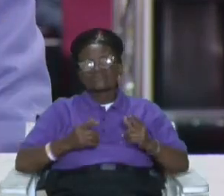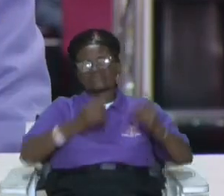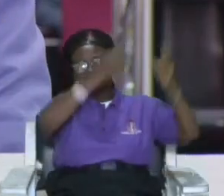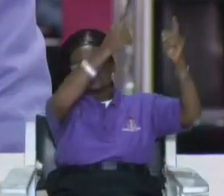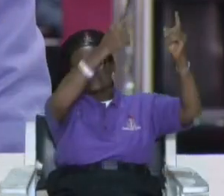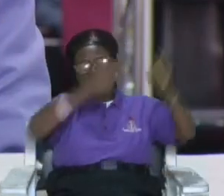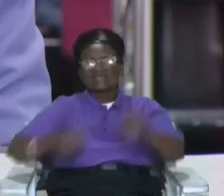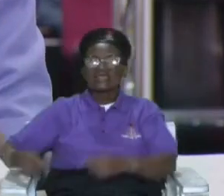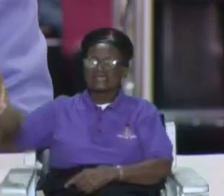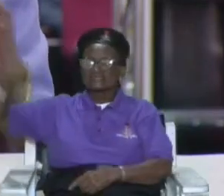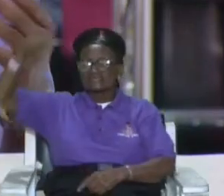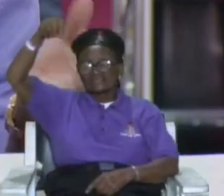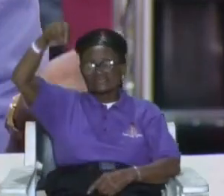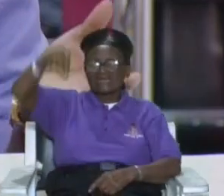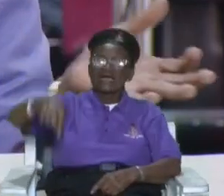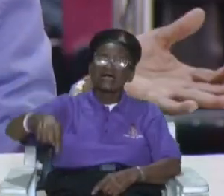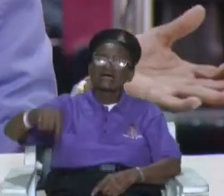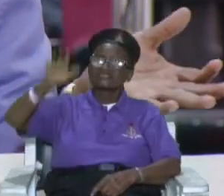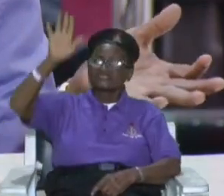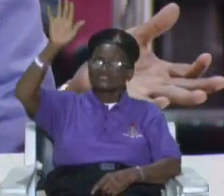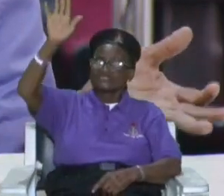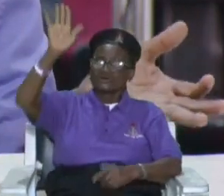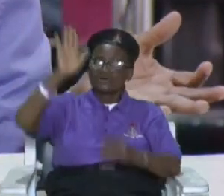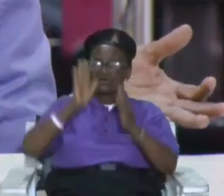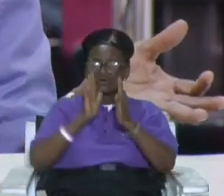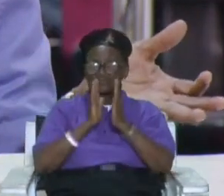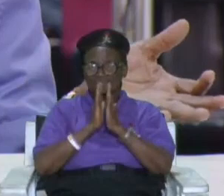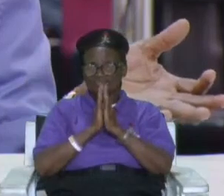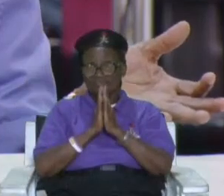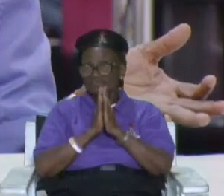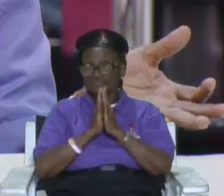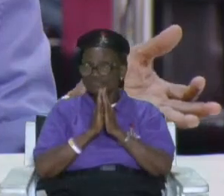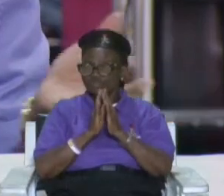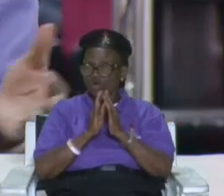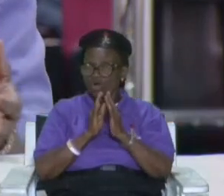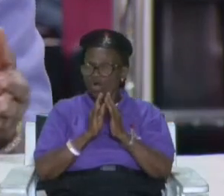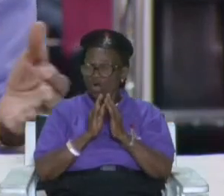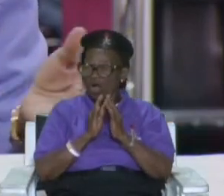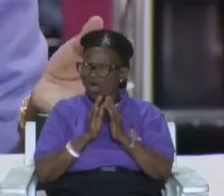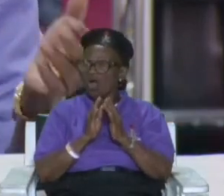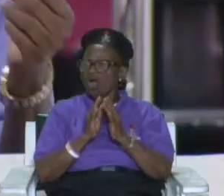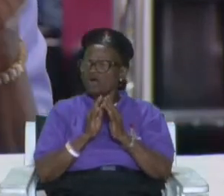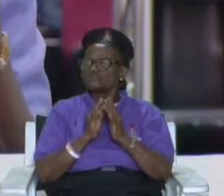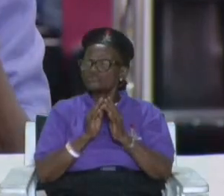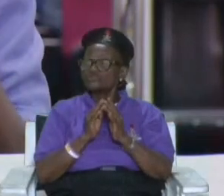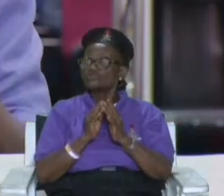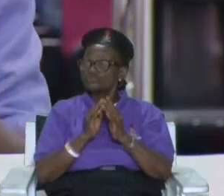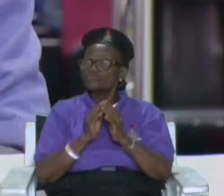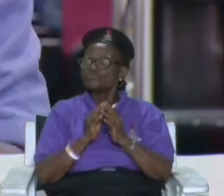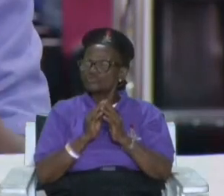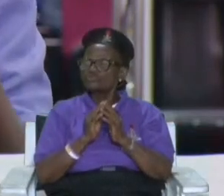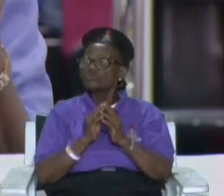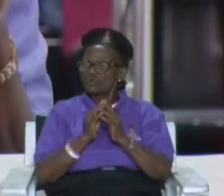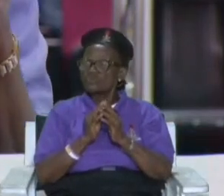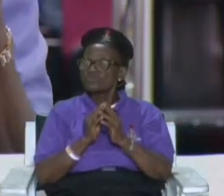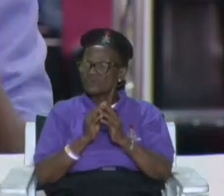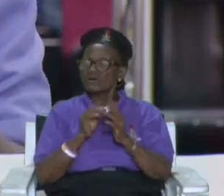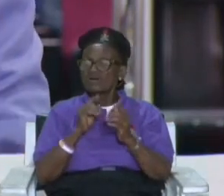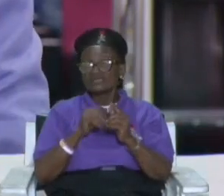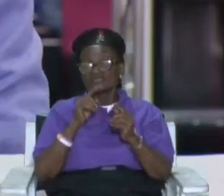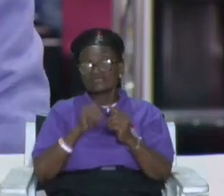And then number 7 would then be your private prayer point. Any special